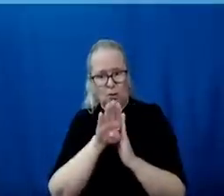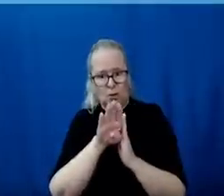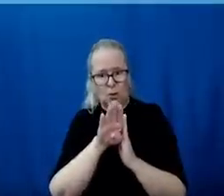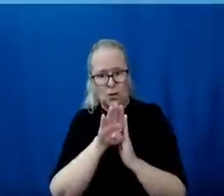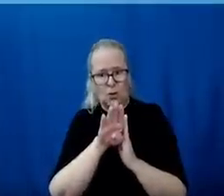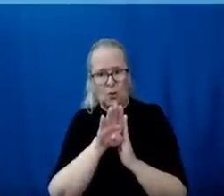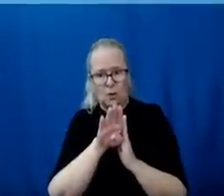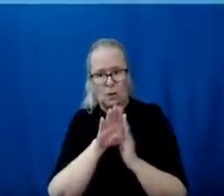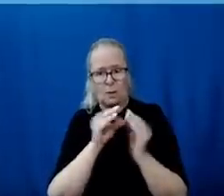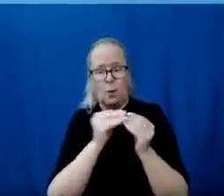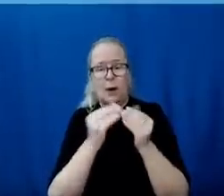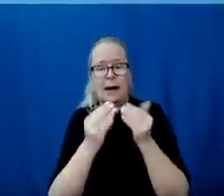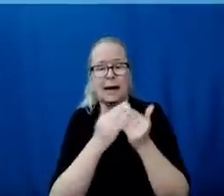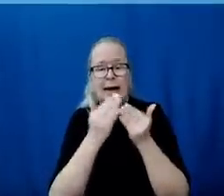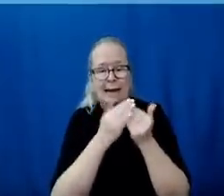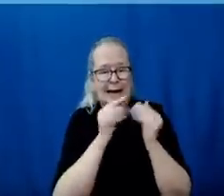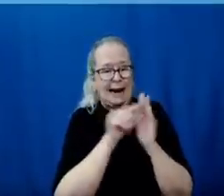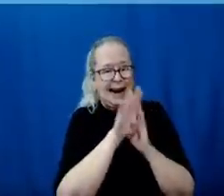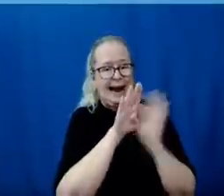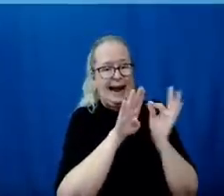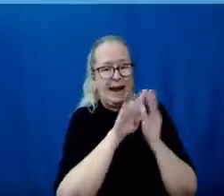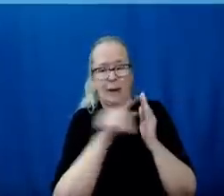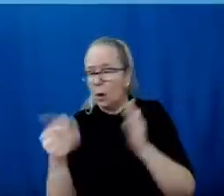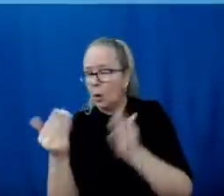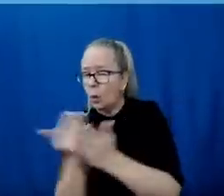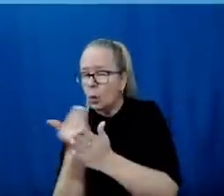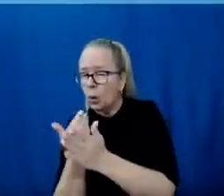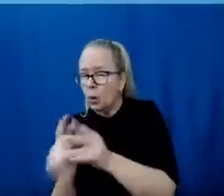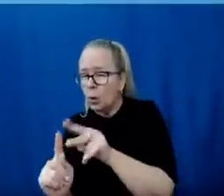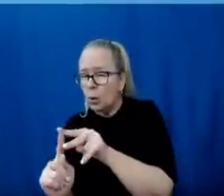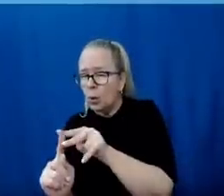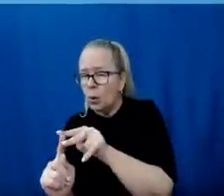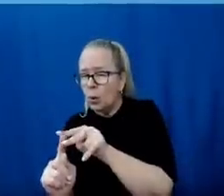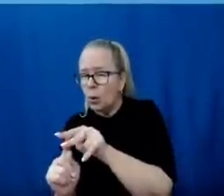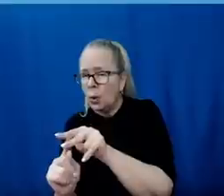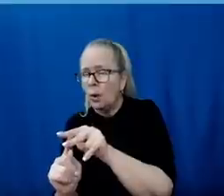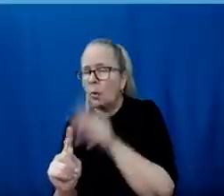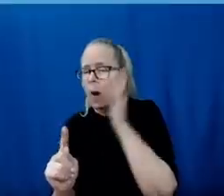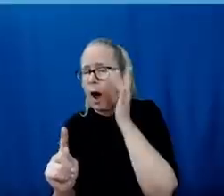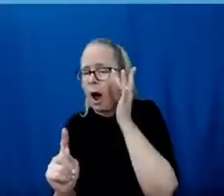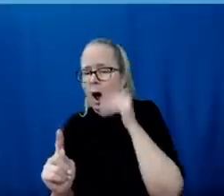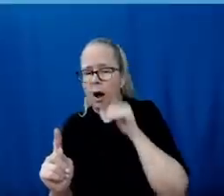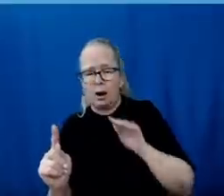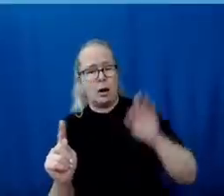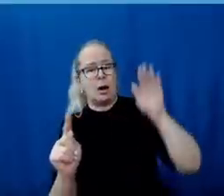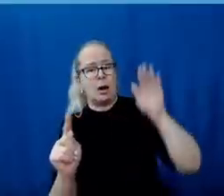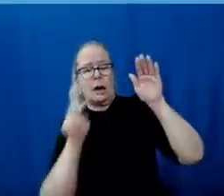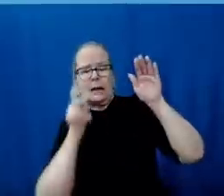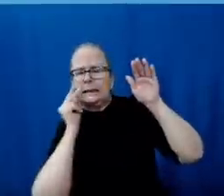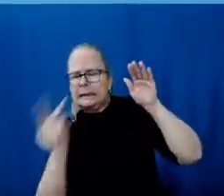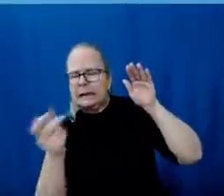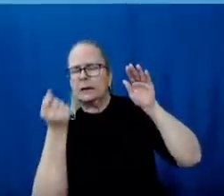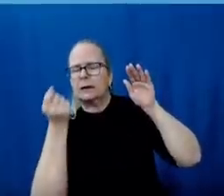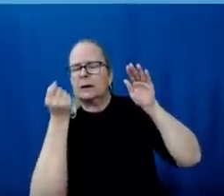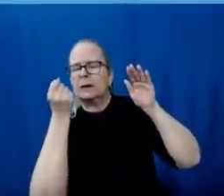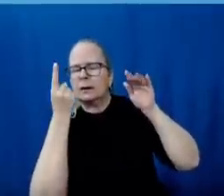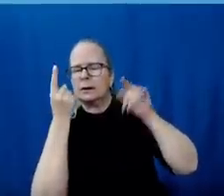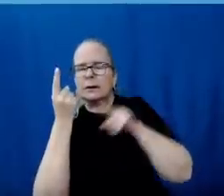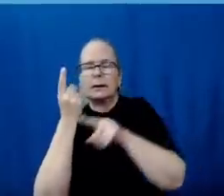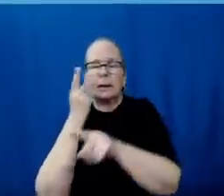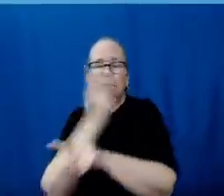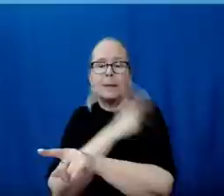It's much easier to understand emerging variants by using a single patient sample, which is